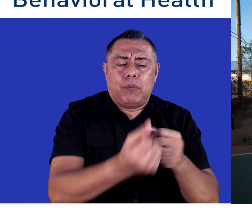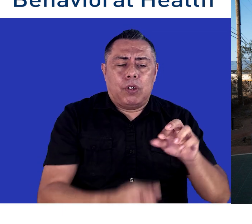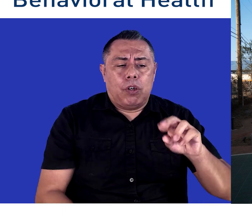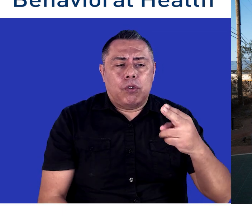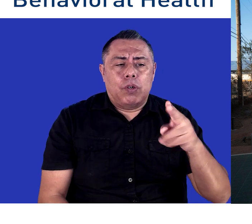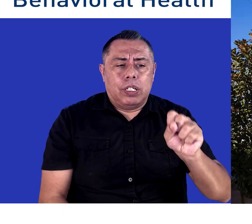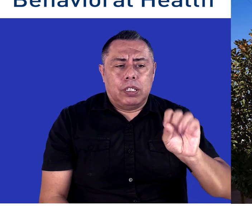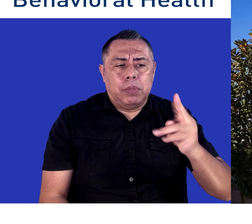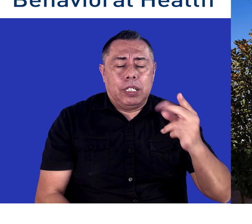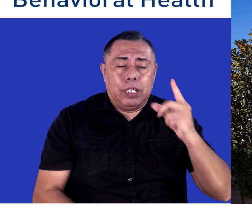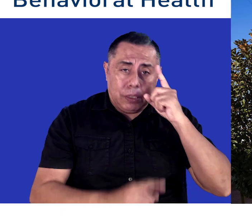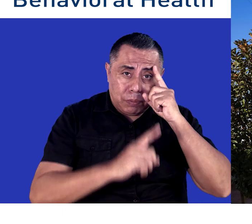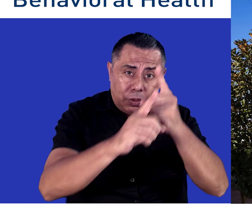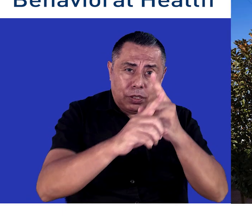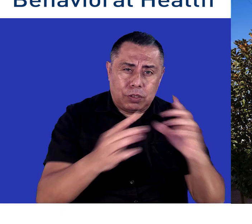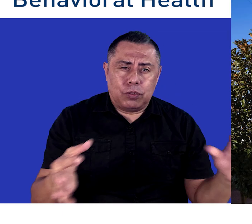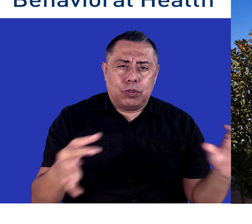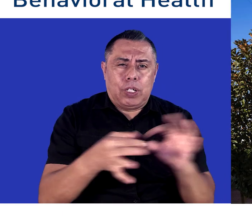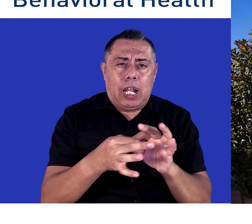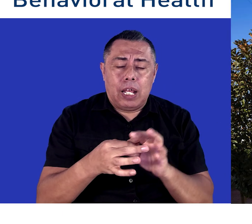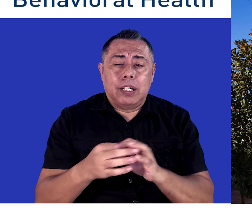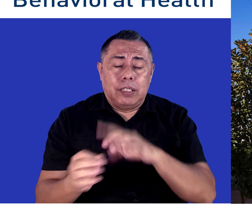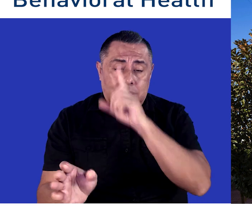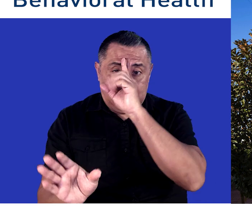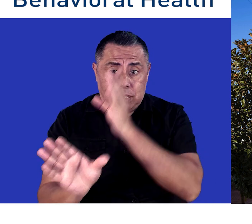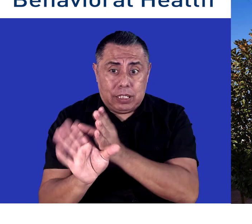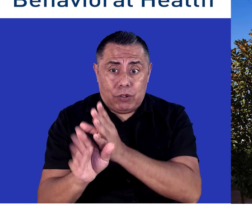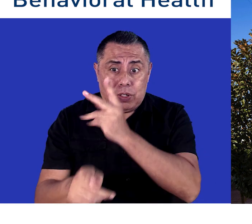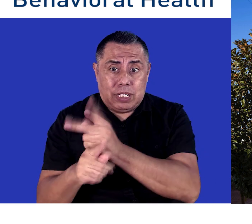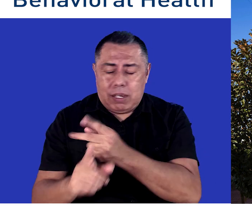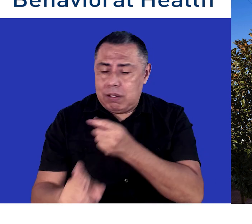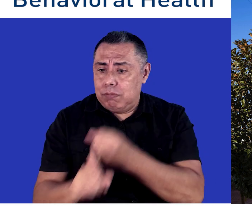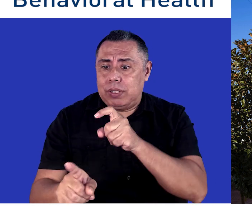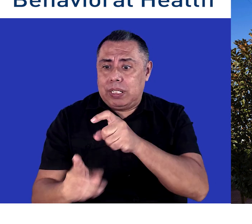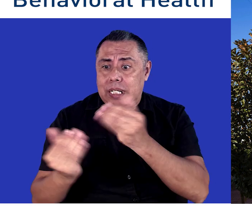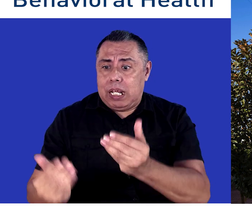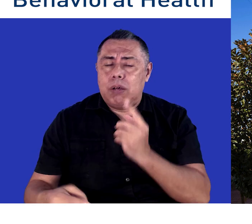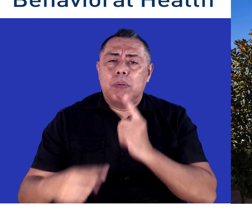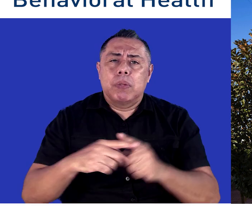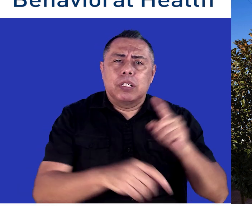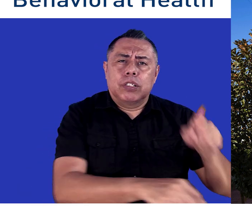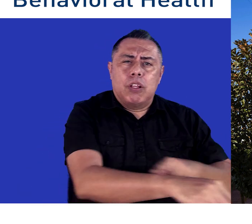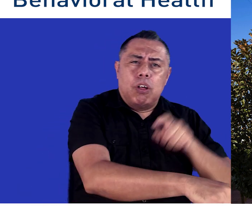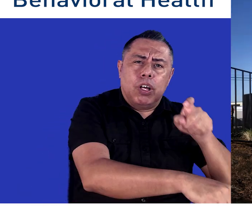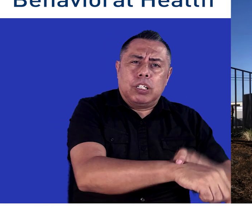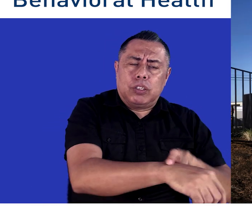RUHS-BH's mission to bridge the gap between acute psychiatric care and